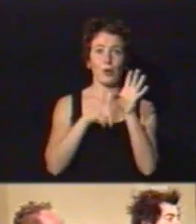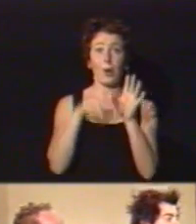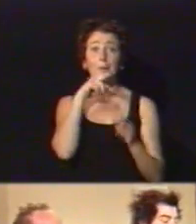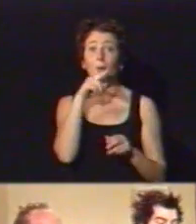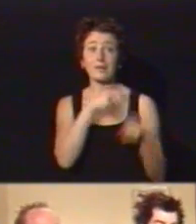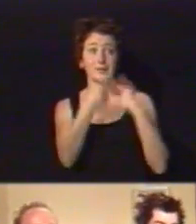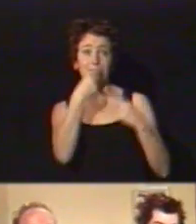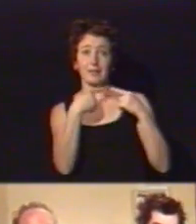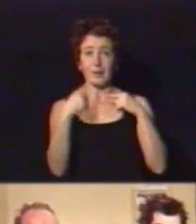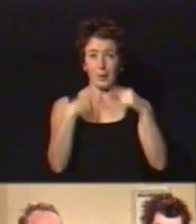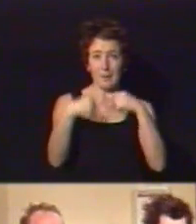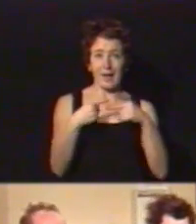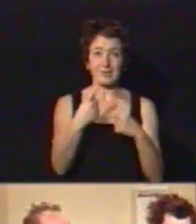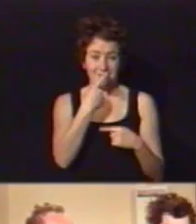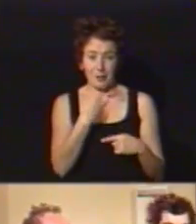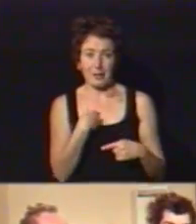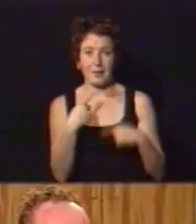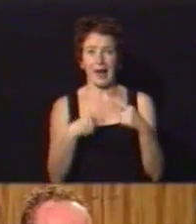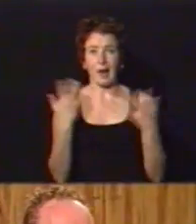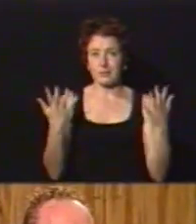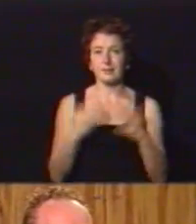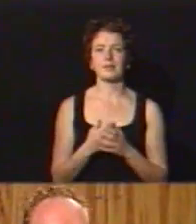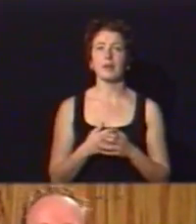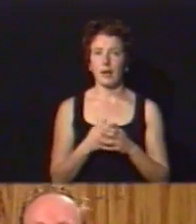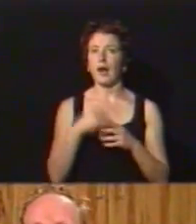talk about Madonna, you're going to move. Look, I've got so much